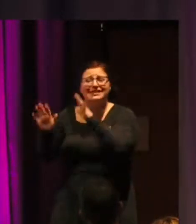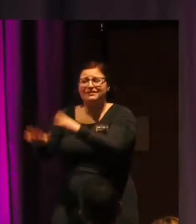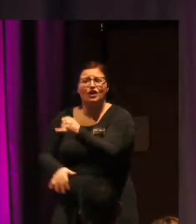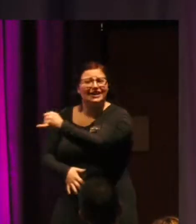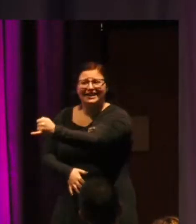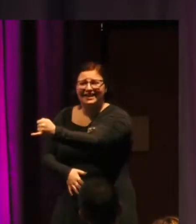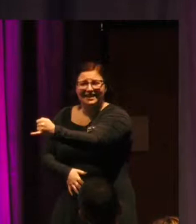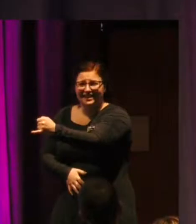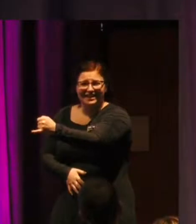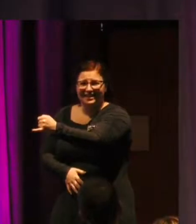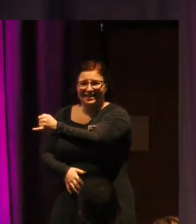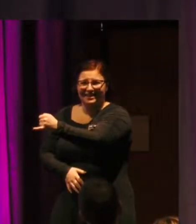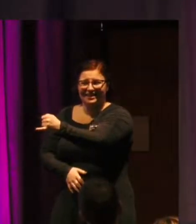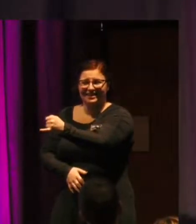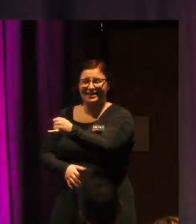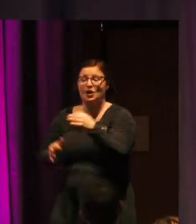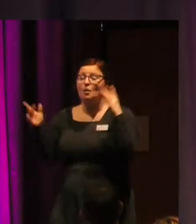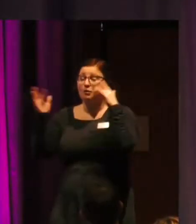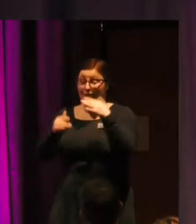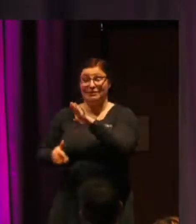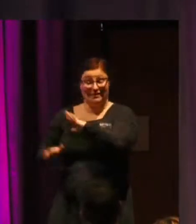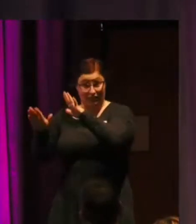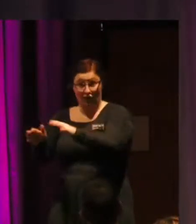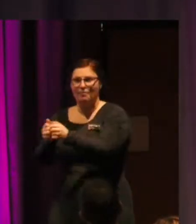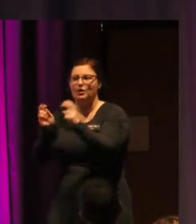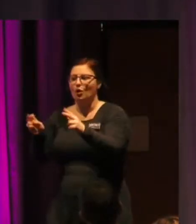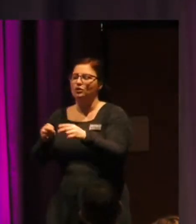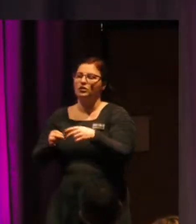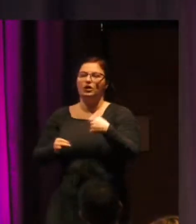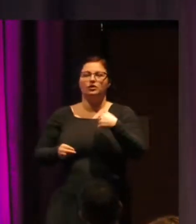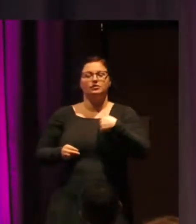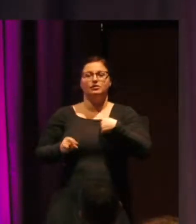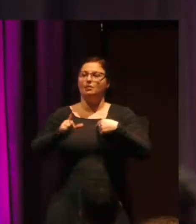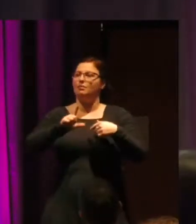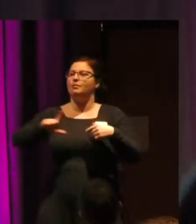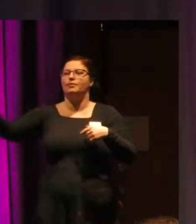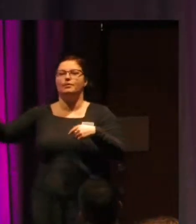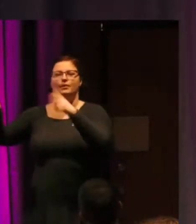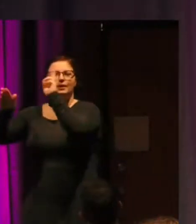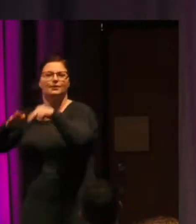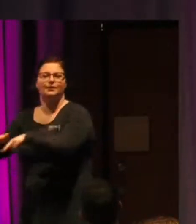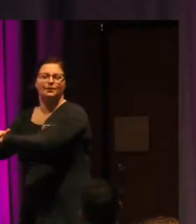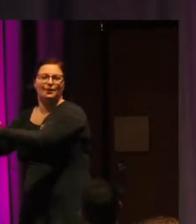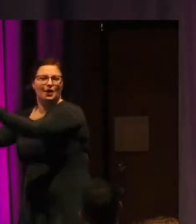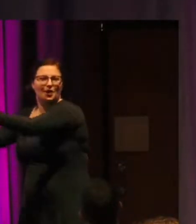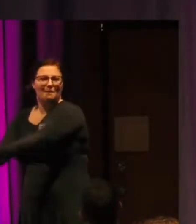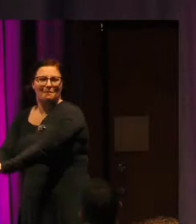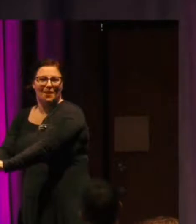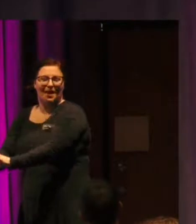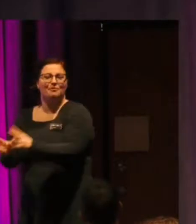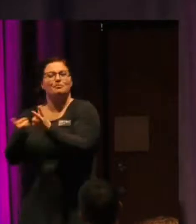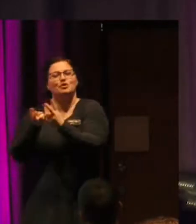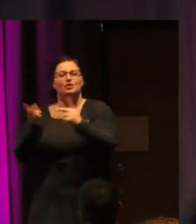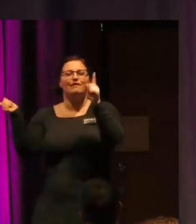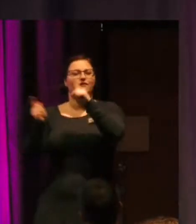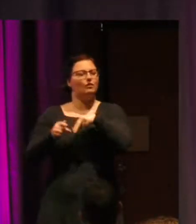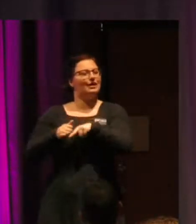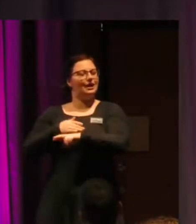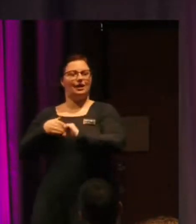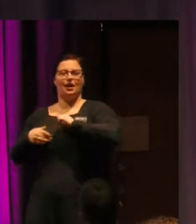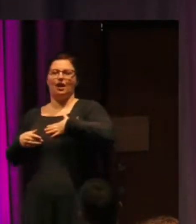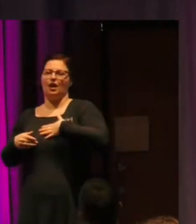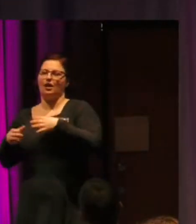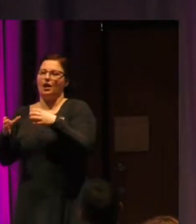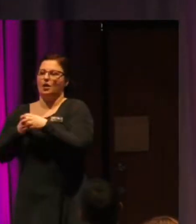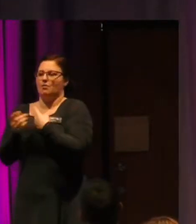exists. And the problem not only still exists, but it goes away from the mainstream. And so these people go into their little community groups and